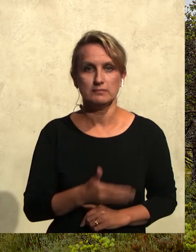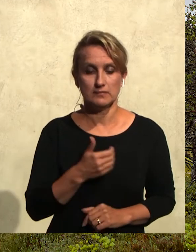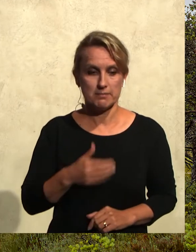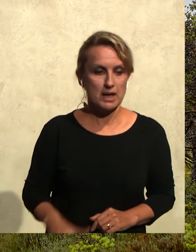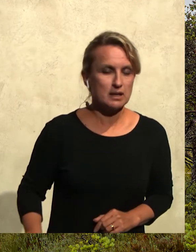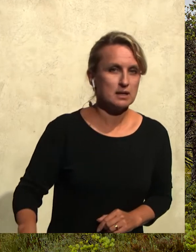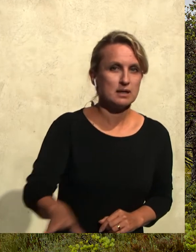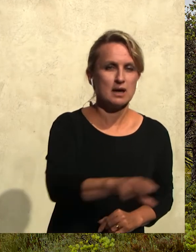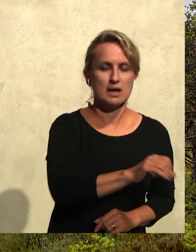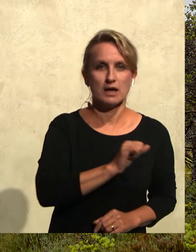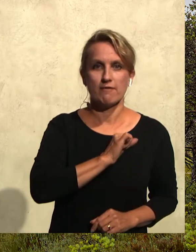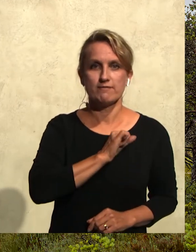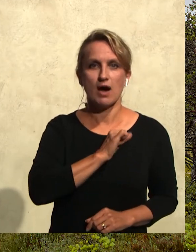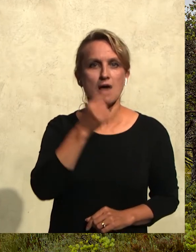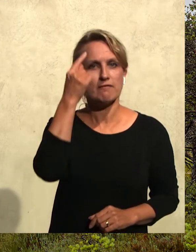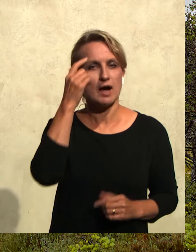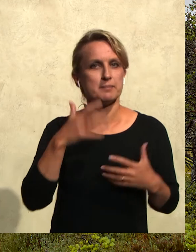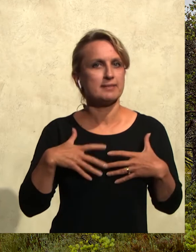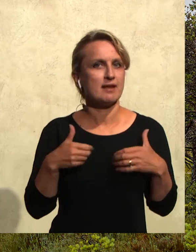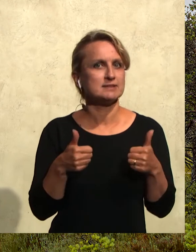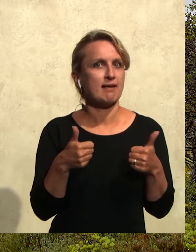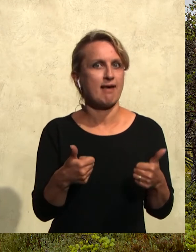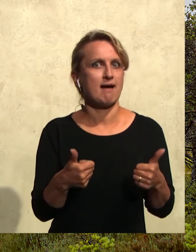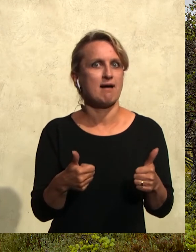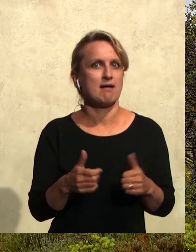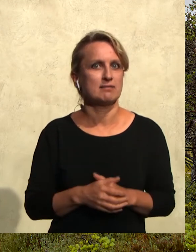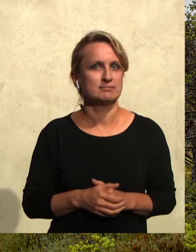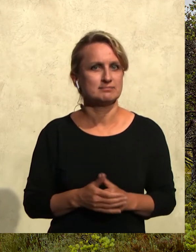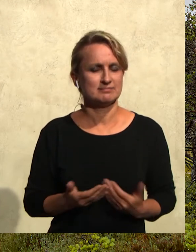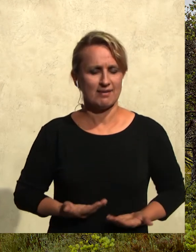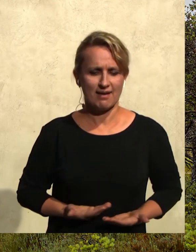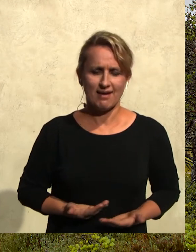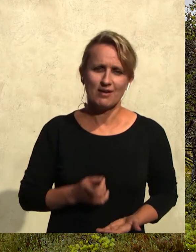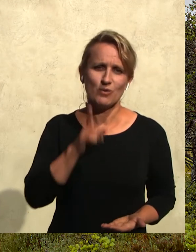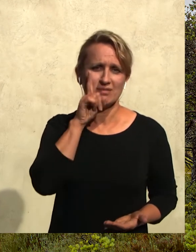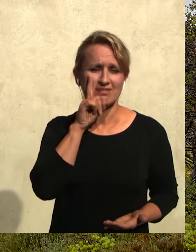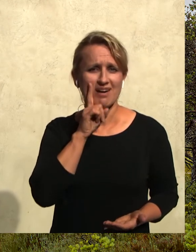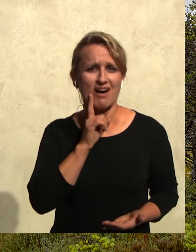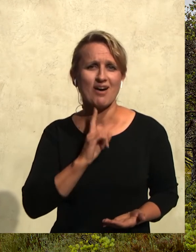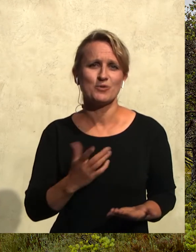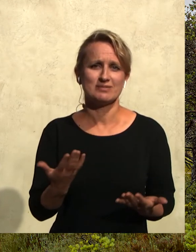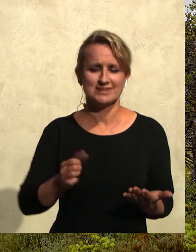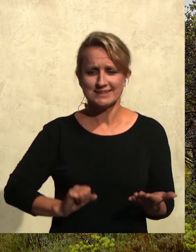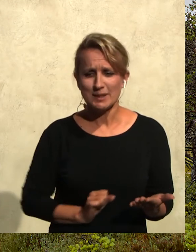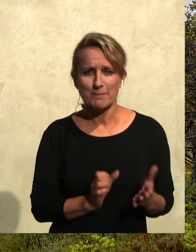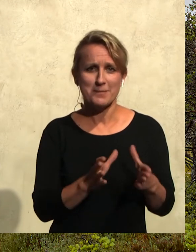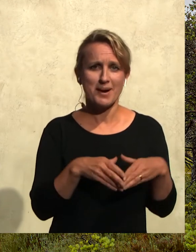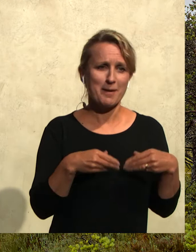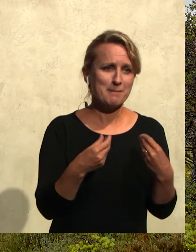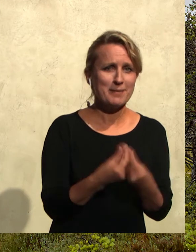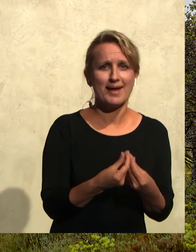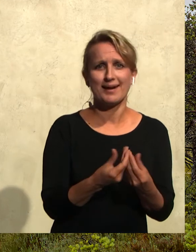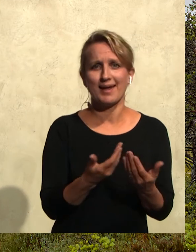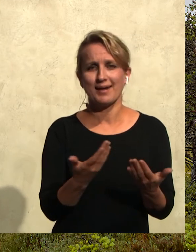to really flourish and enjoy life to the full and be able to interact with our friends and family and colleagues and